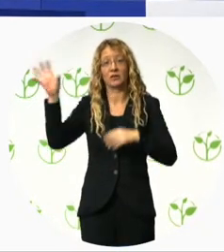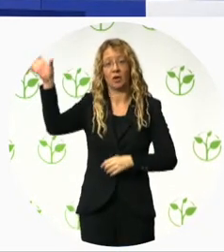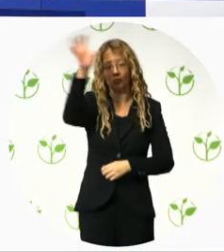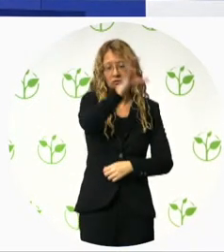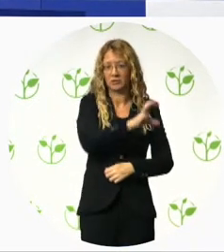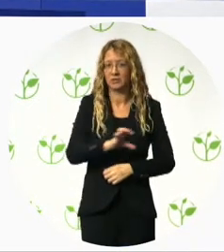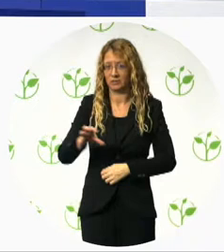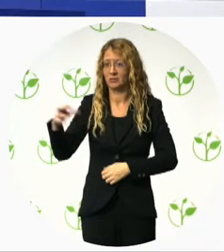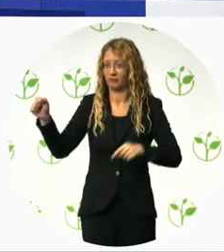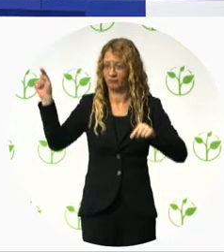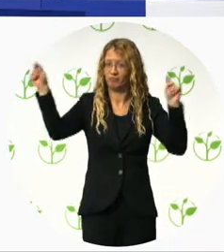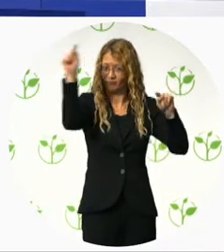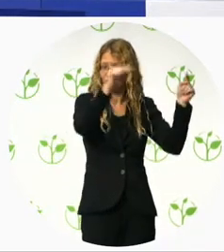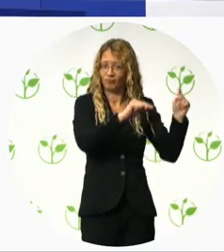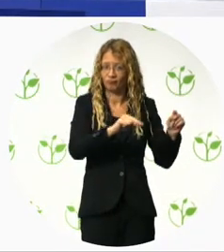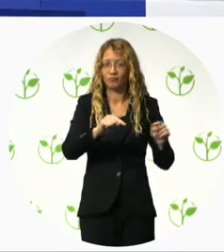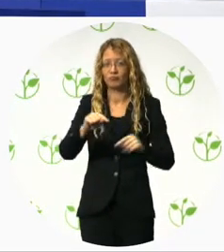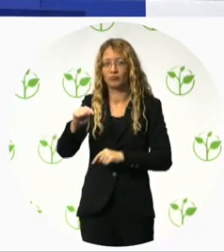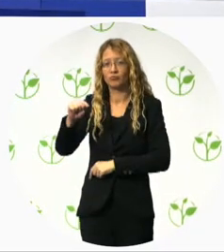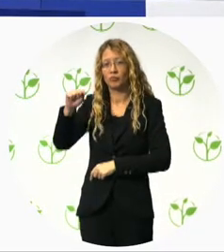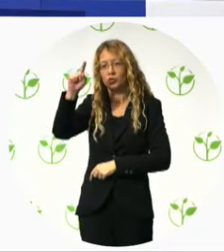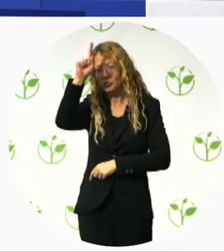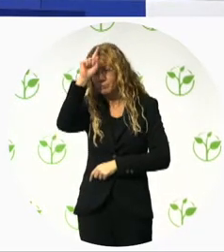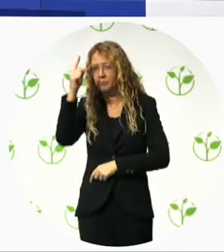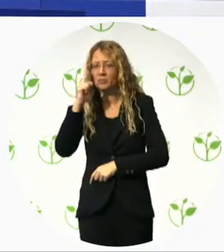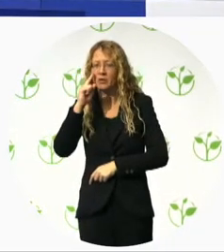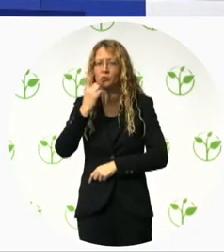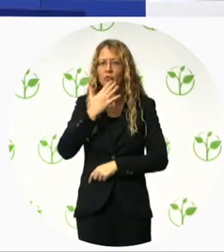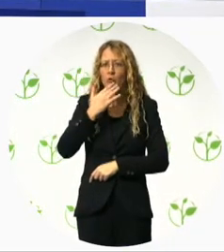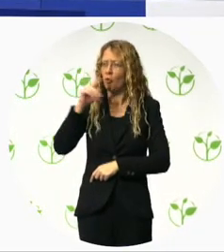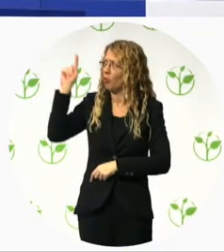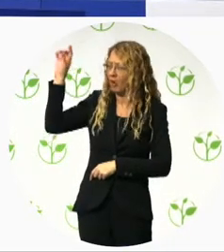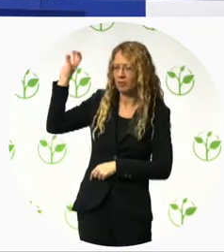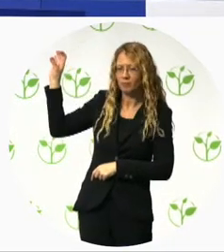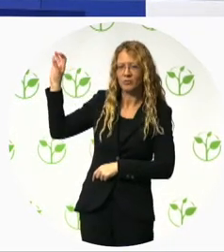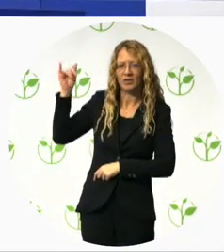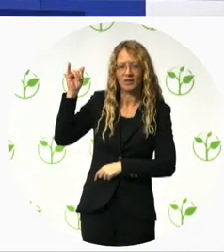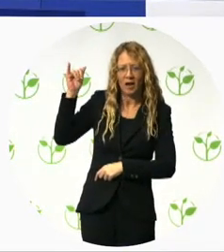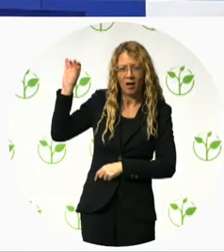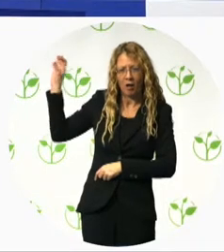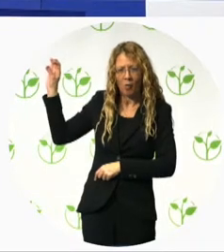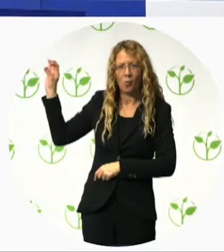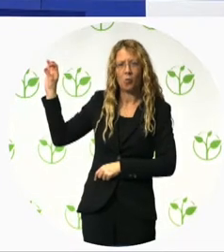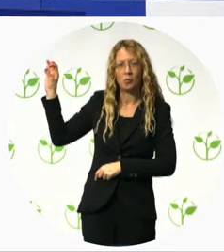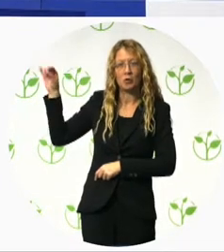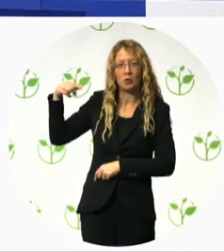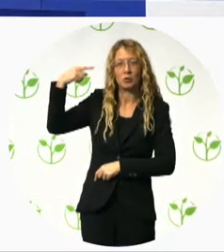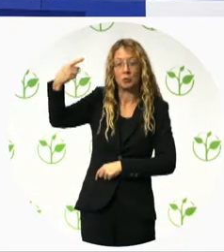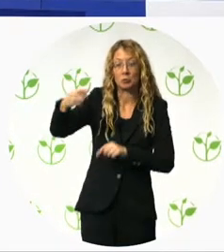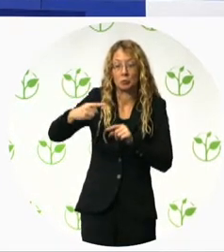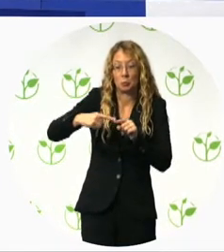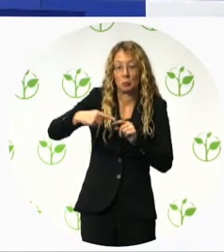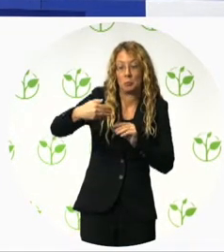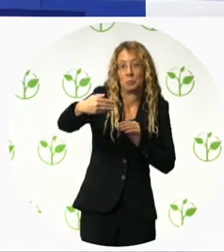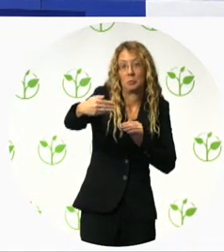add Austria, thanks to the connection that this event is already done. So we decided to go in China because China is the